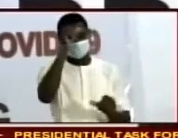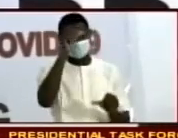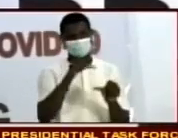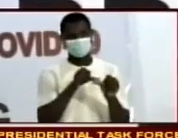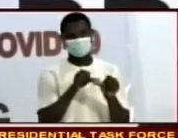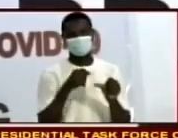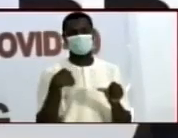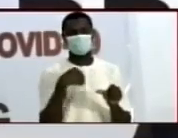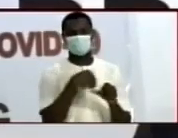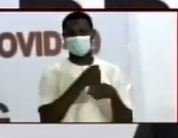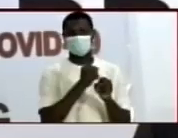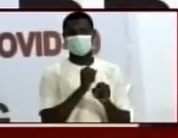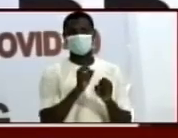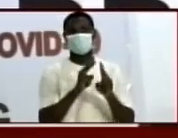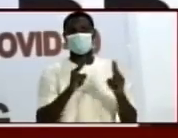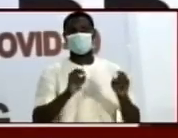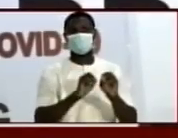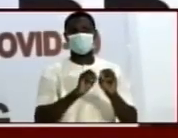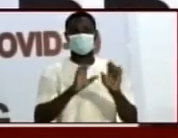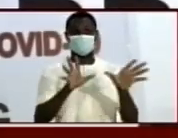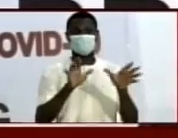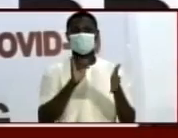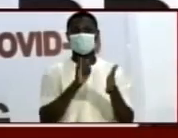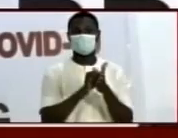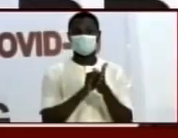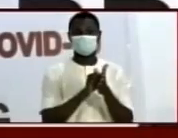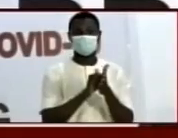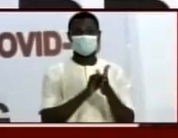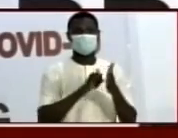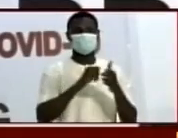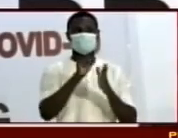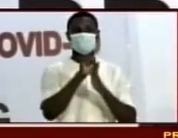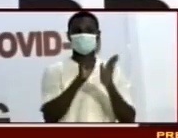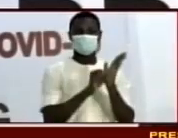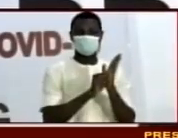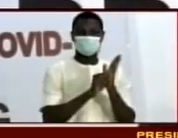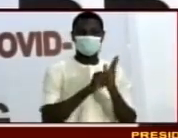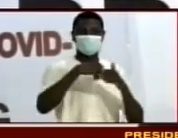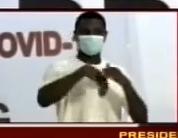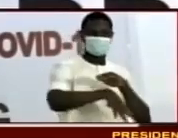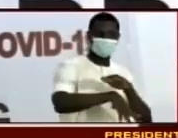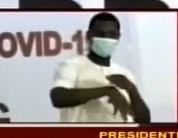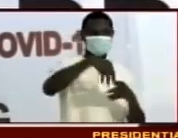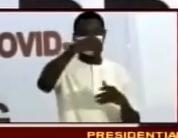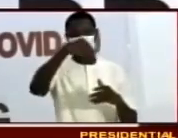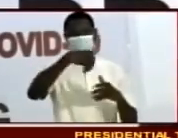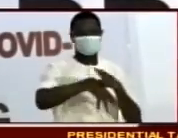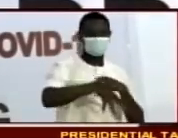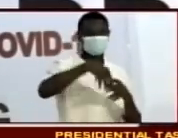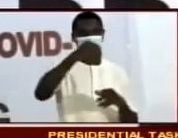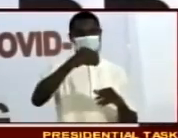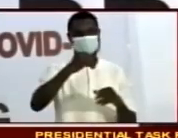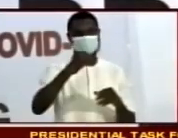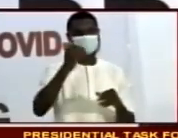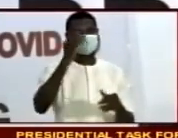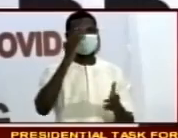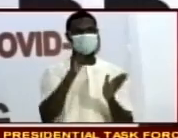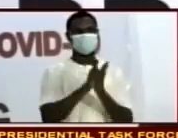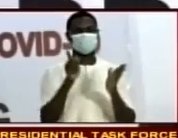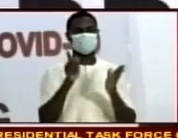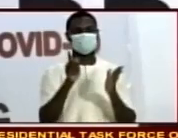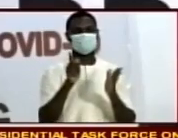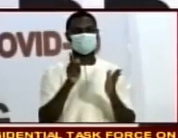made it very clear that interstate travel is not allowed except for essential. So non-essential travel